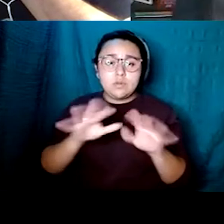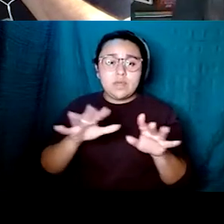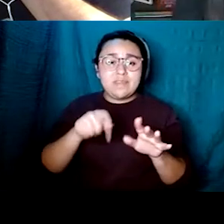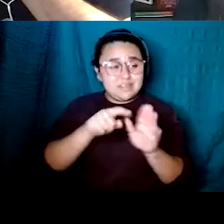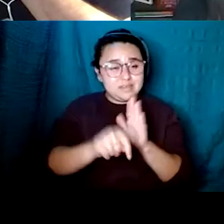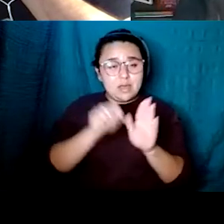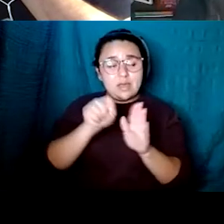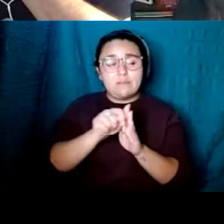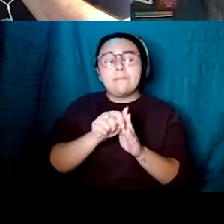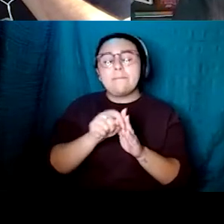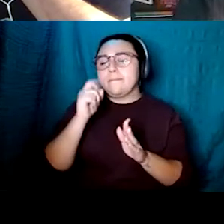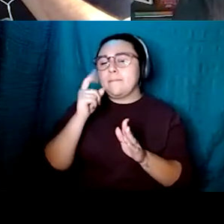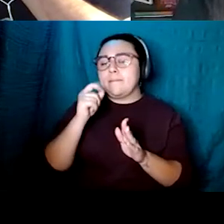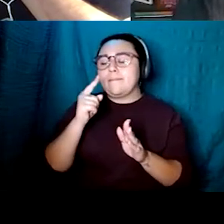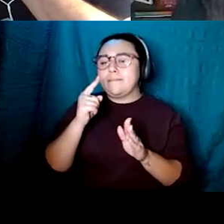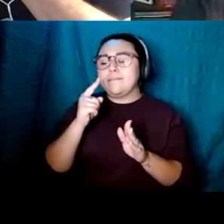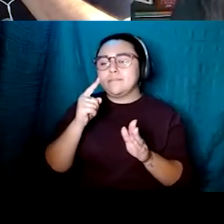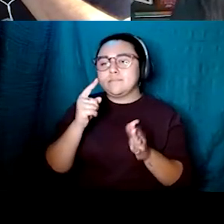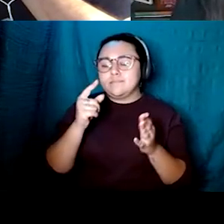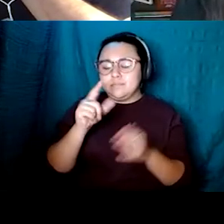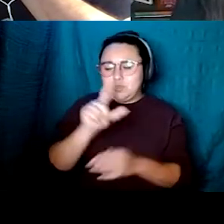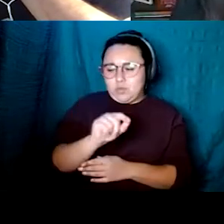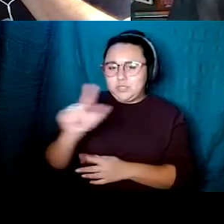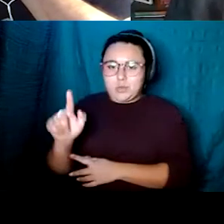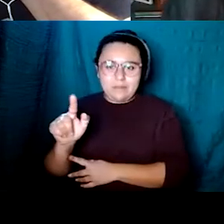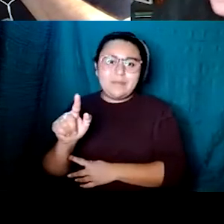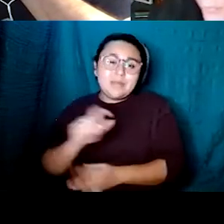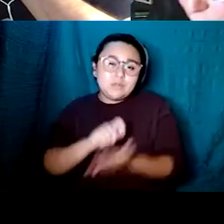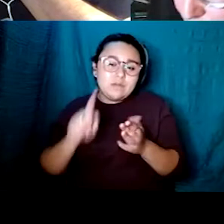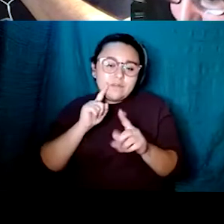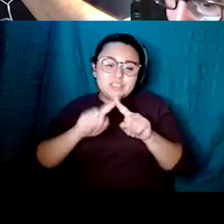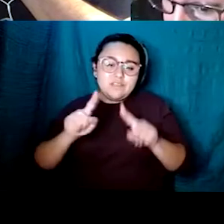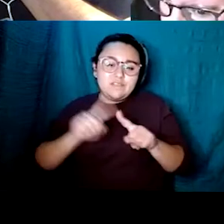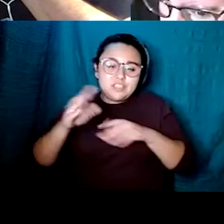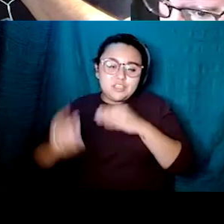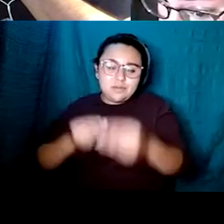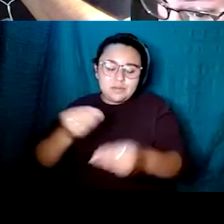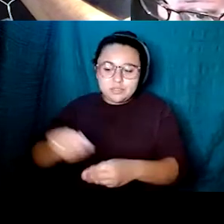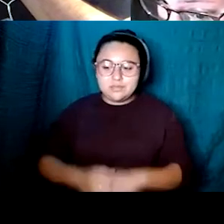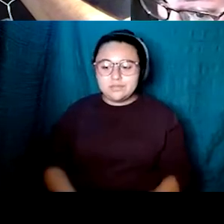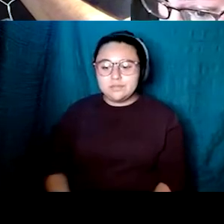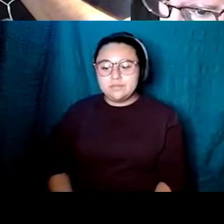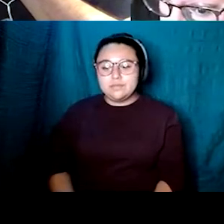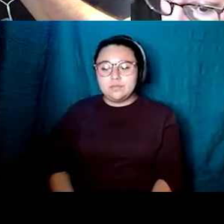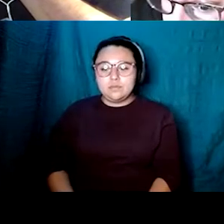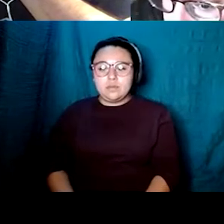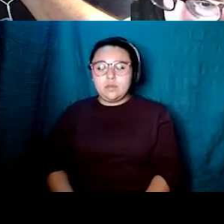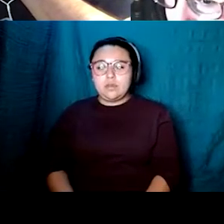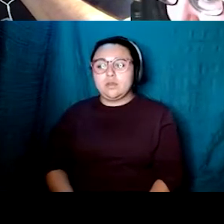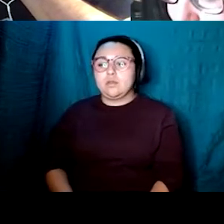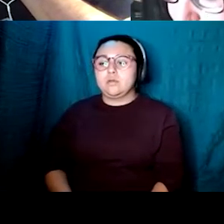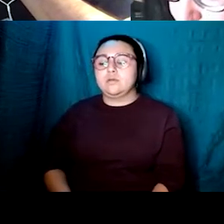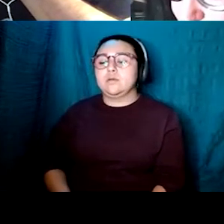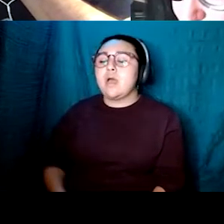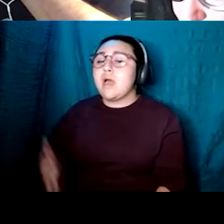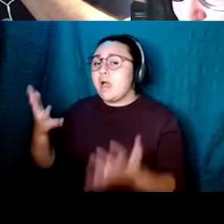time, but it was being written for generations. So, yeah. Well, and I just